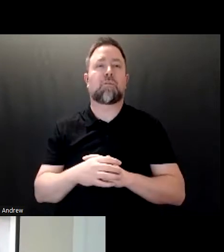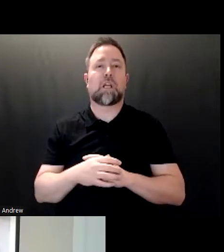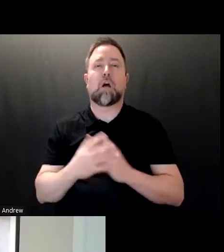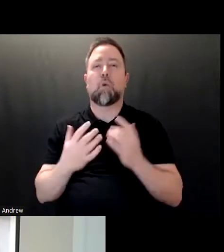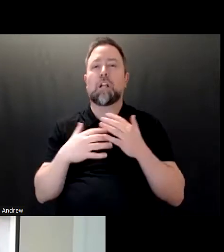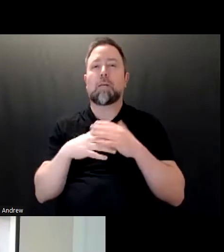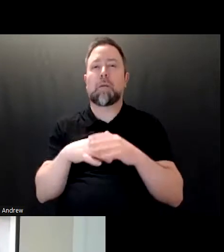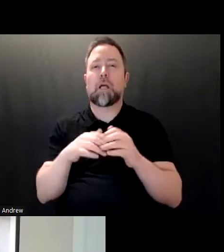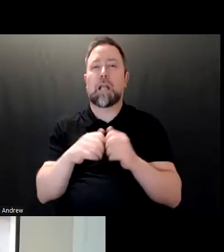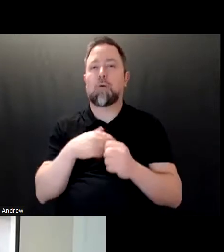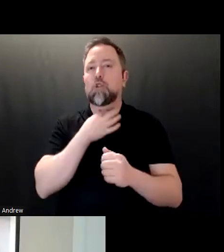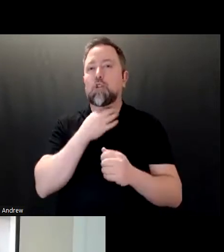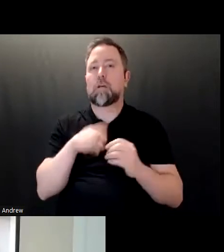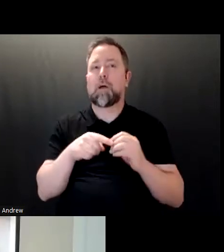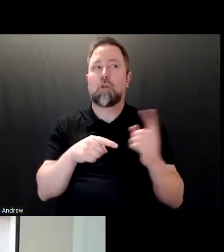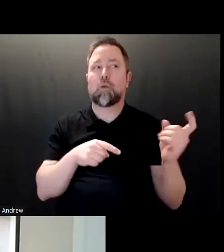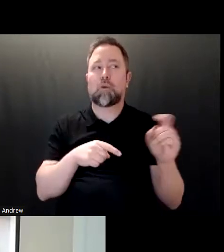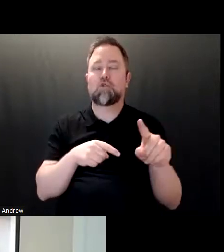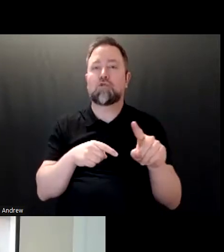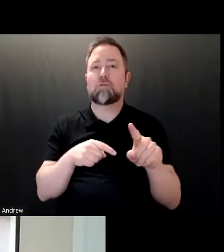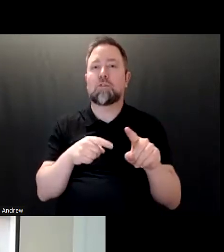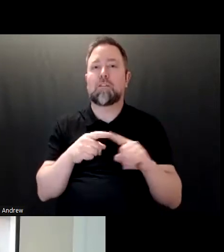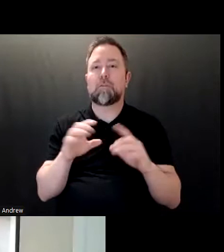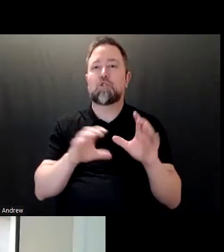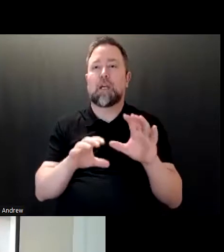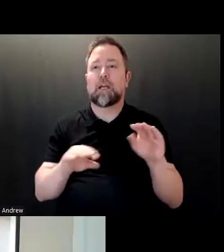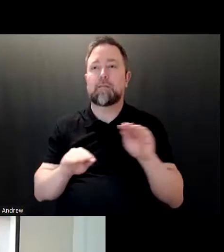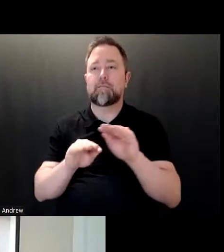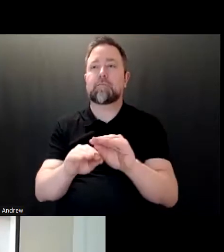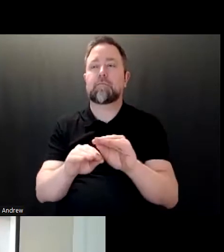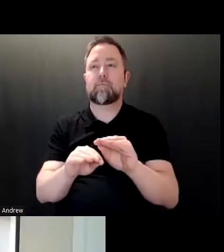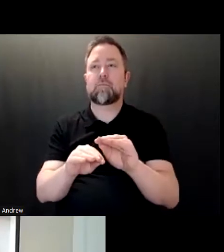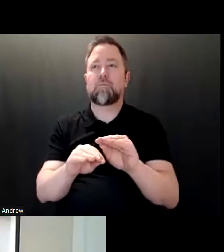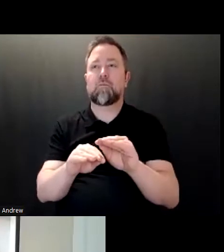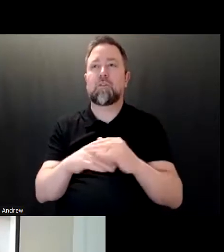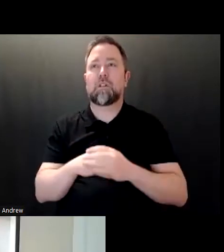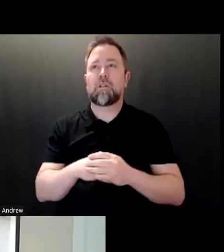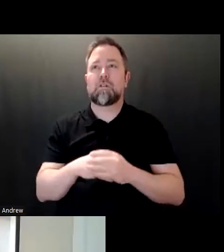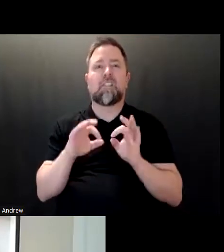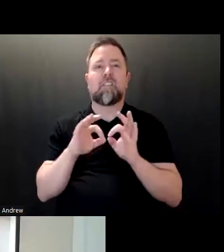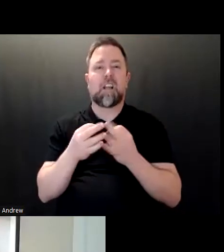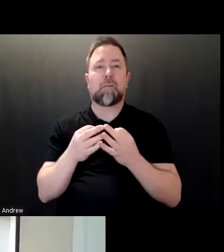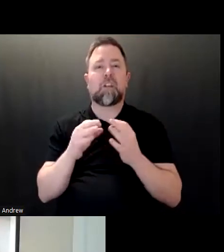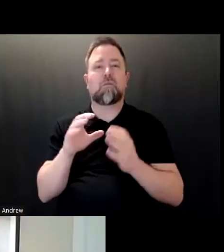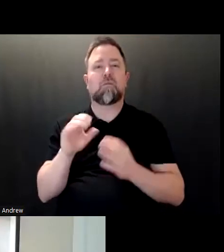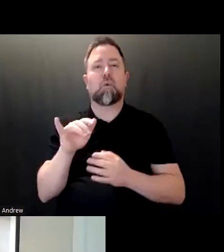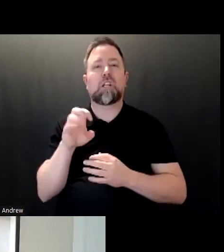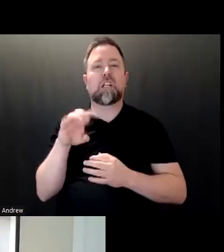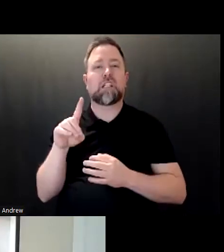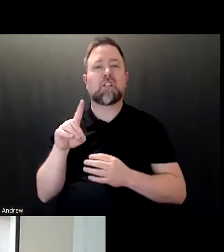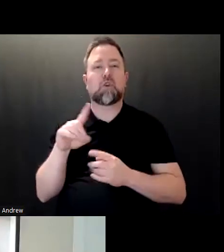of furniture or sculpture, can be a painting, whatever inspires that particular